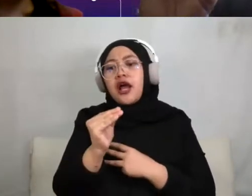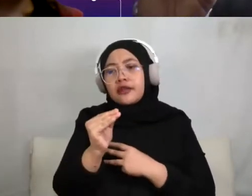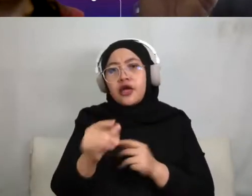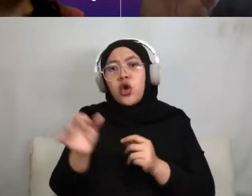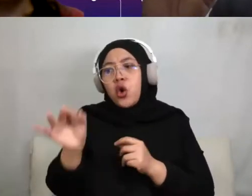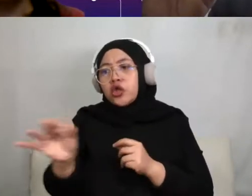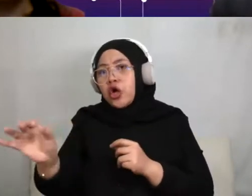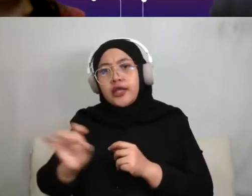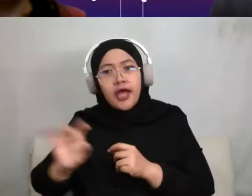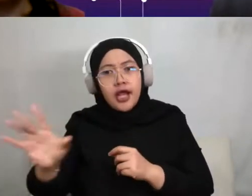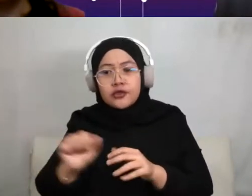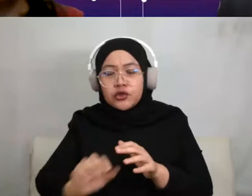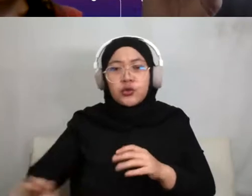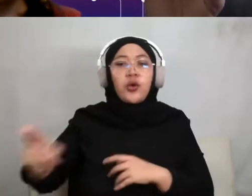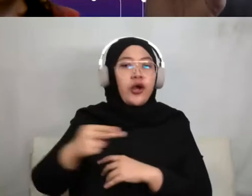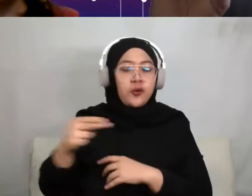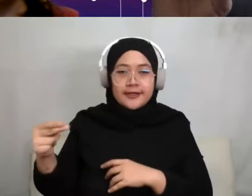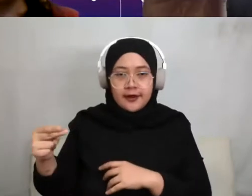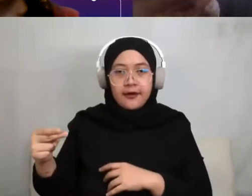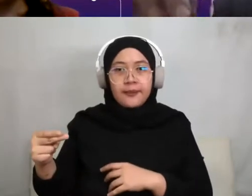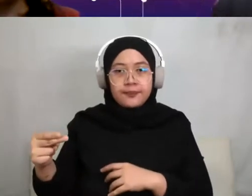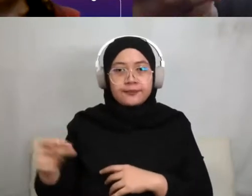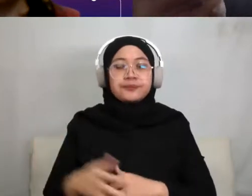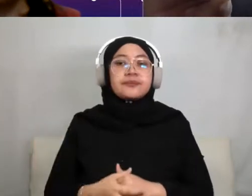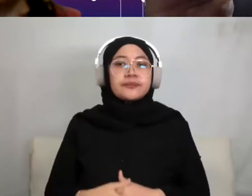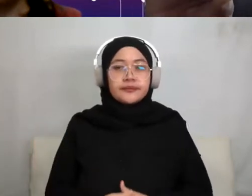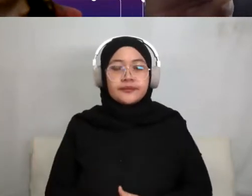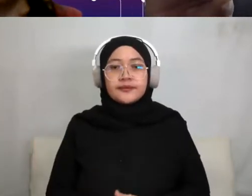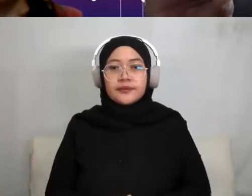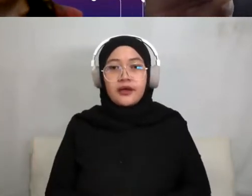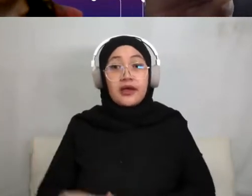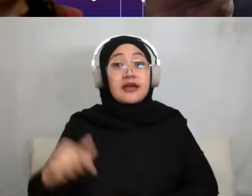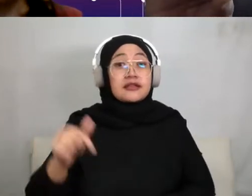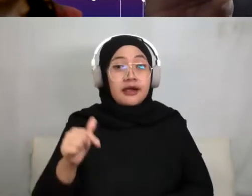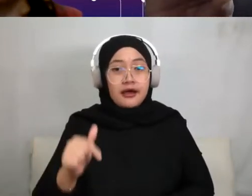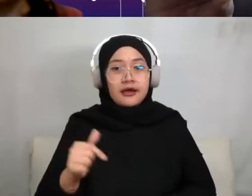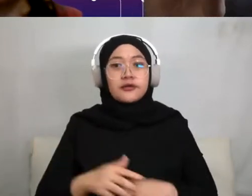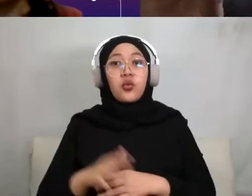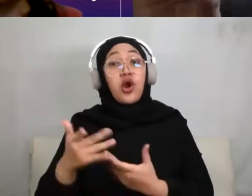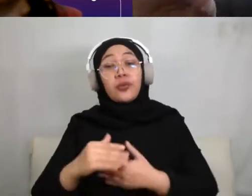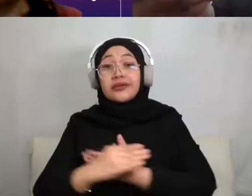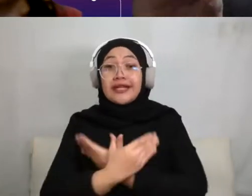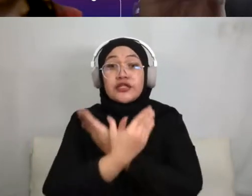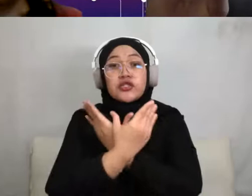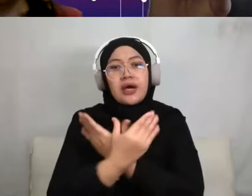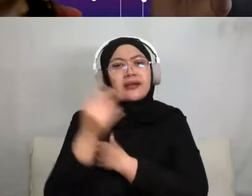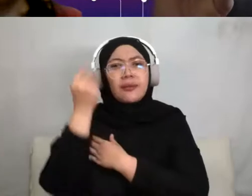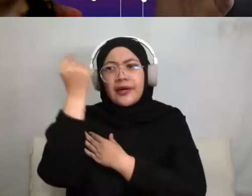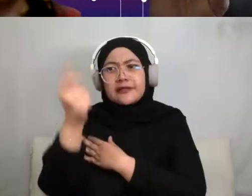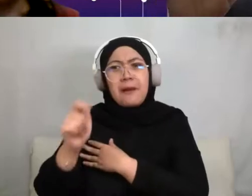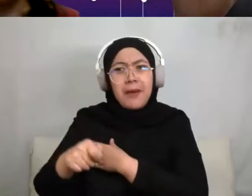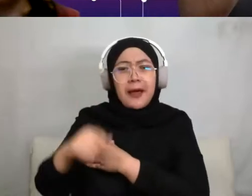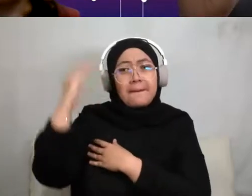under third category. Now, while TransJakarta is planning for deploying electric buses there, it is advised